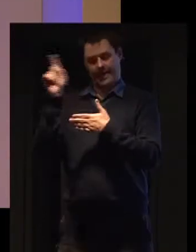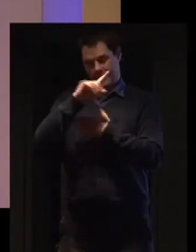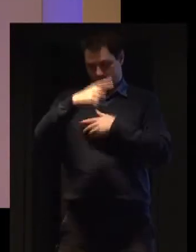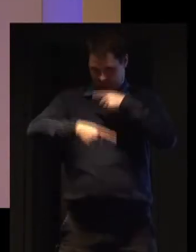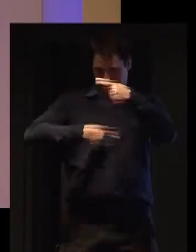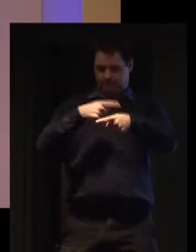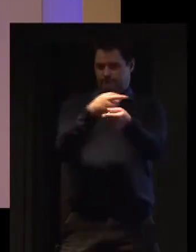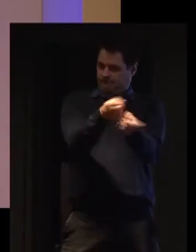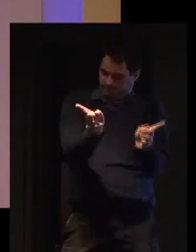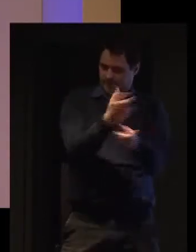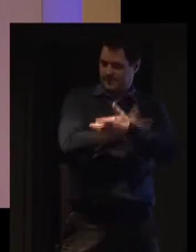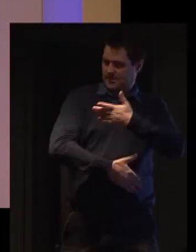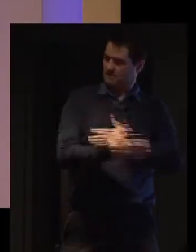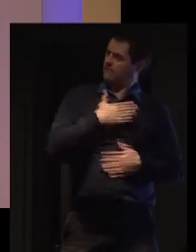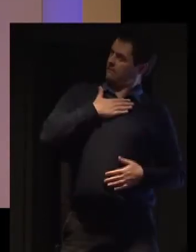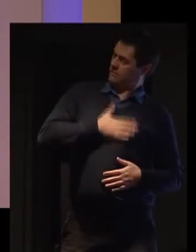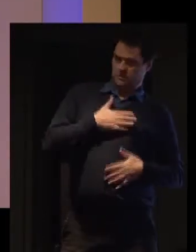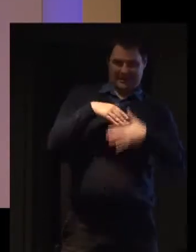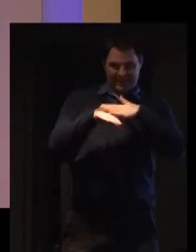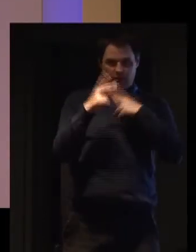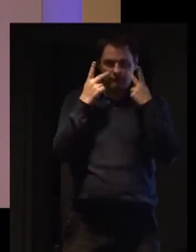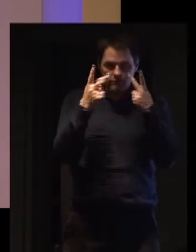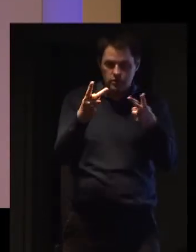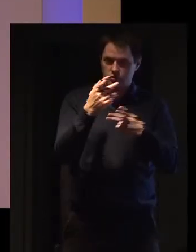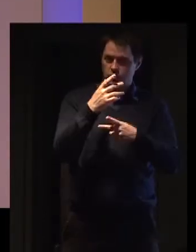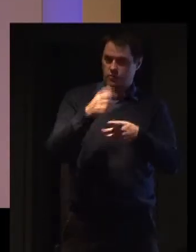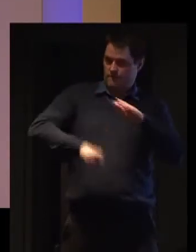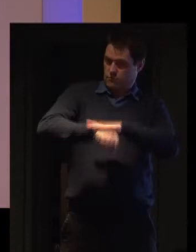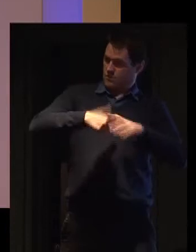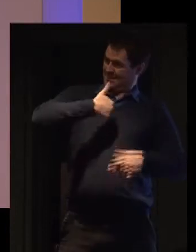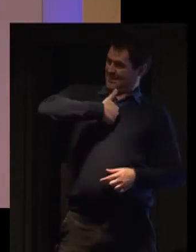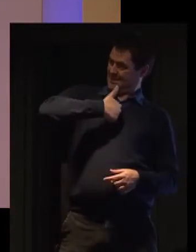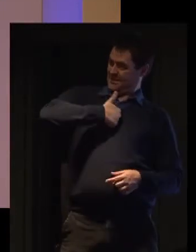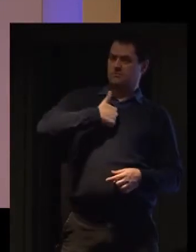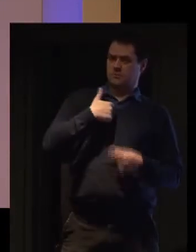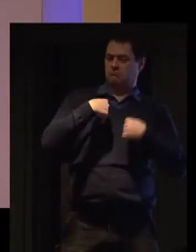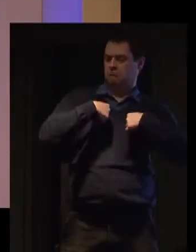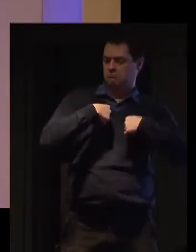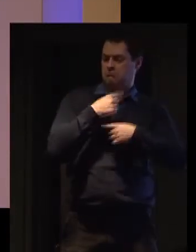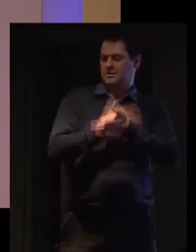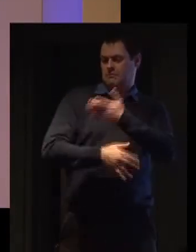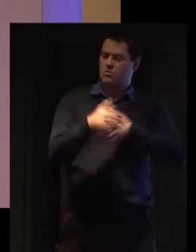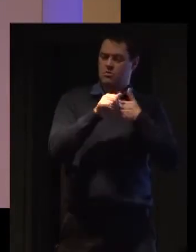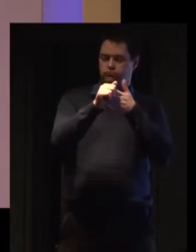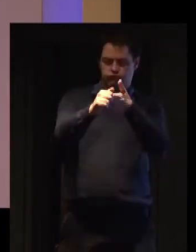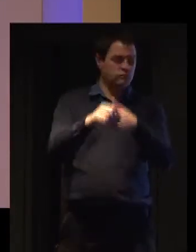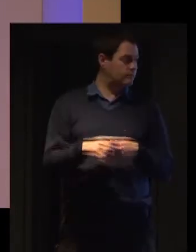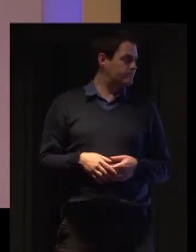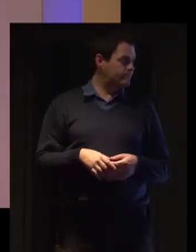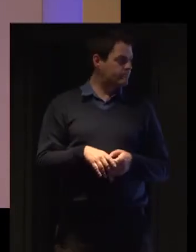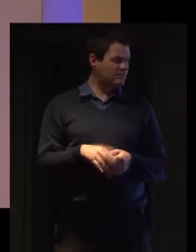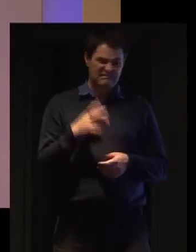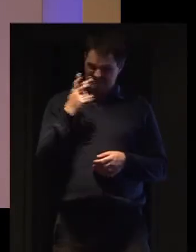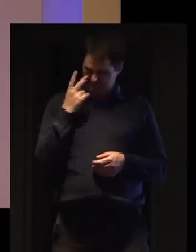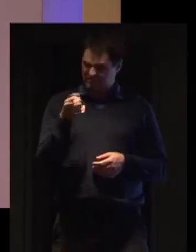who need things fixed so they can go and enjoy a game of football. And one of the things we do see is early